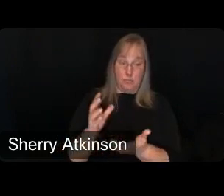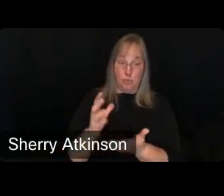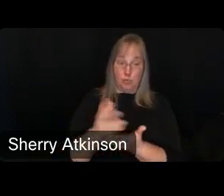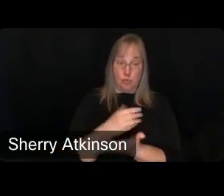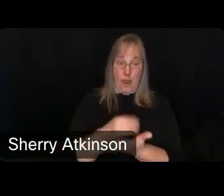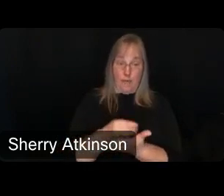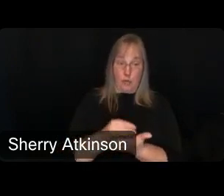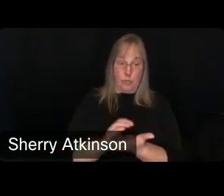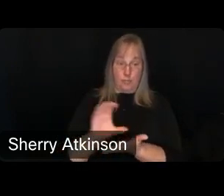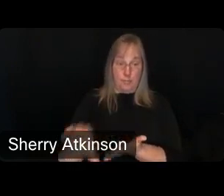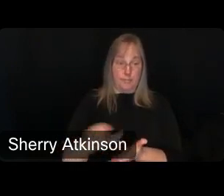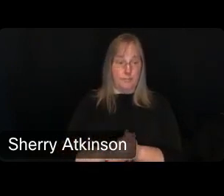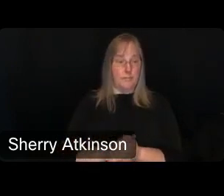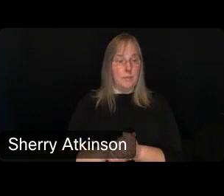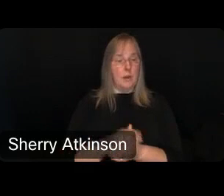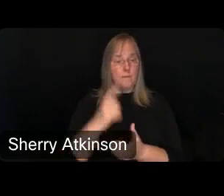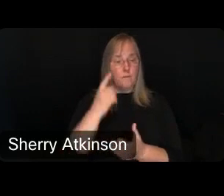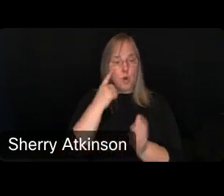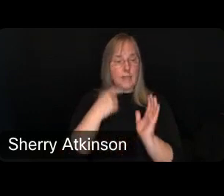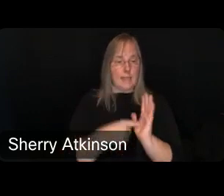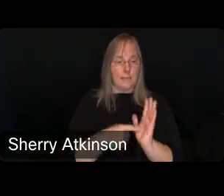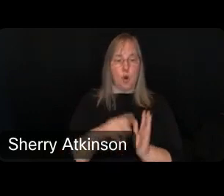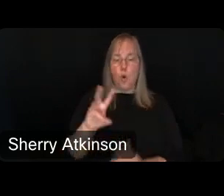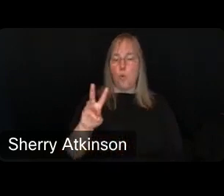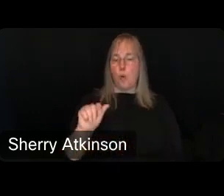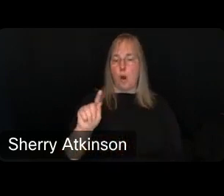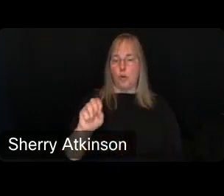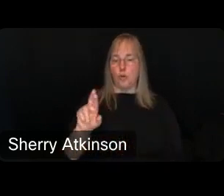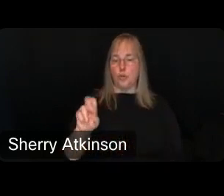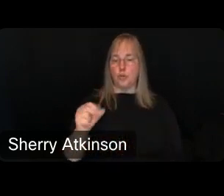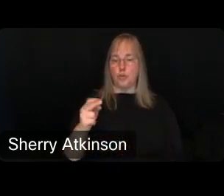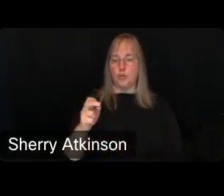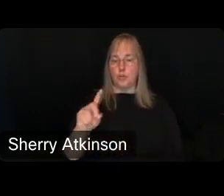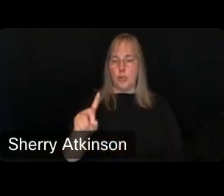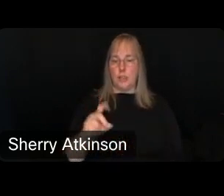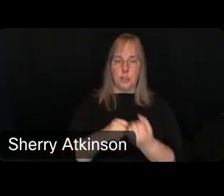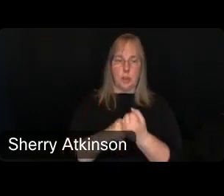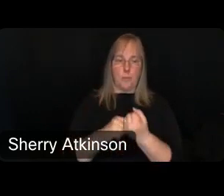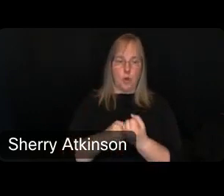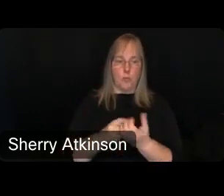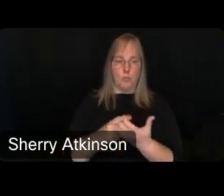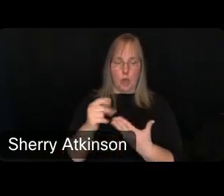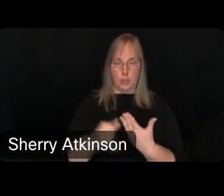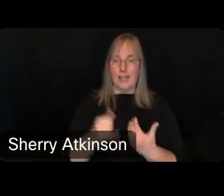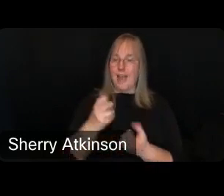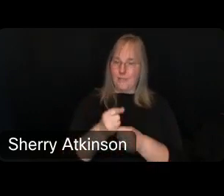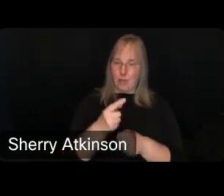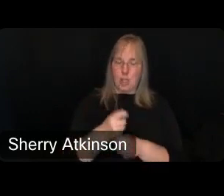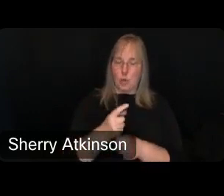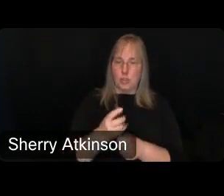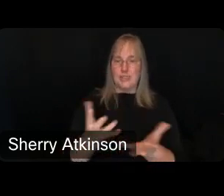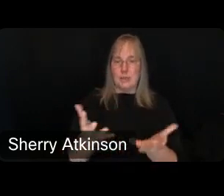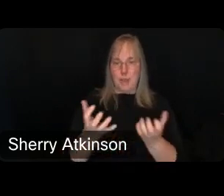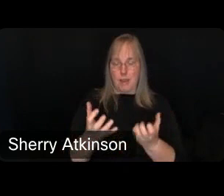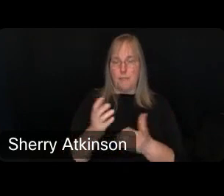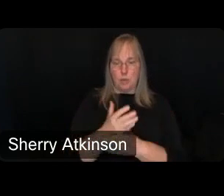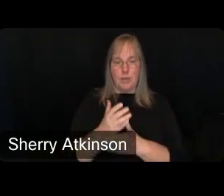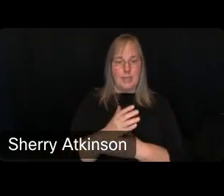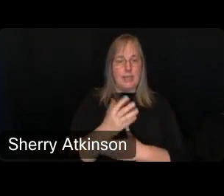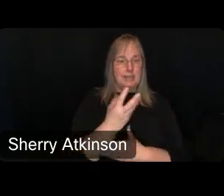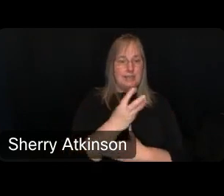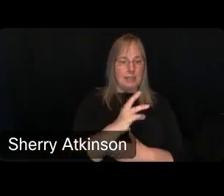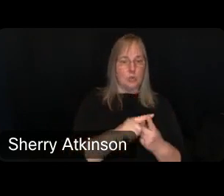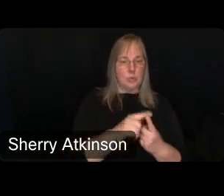example, there's watershed supported project there. Each year there's a demand between 16 to 17 million there